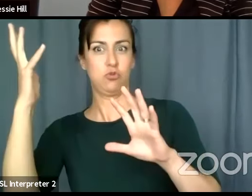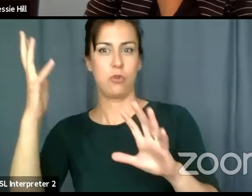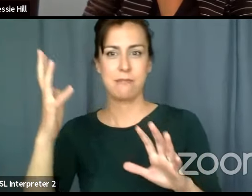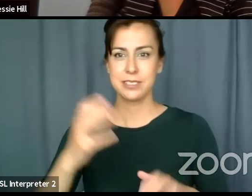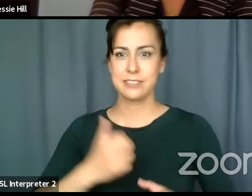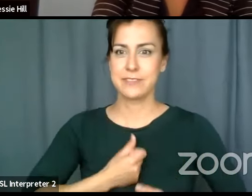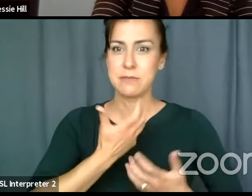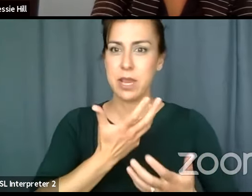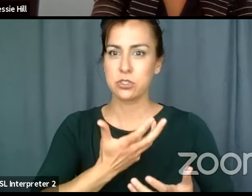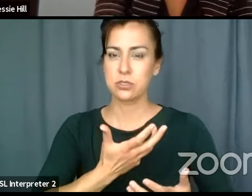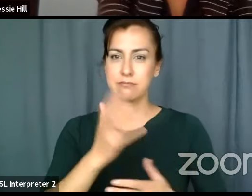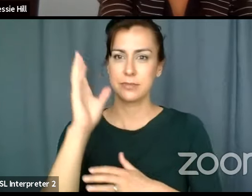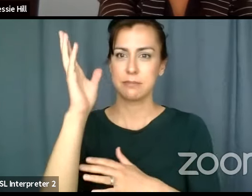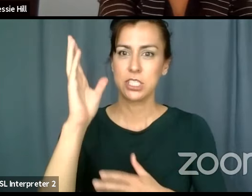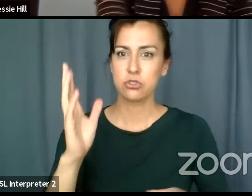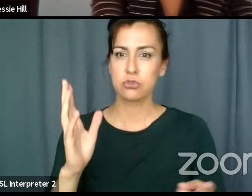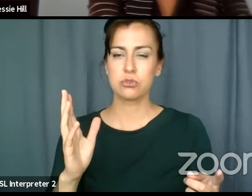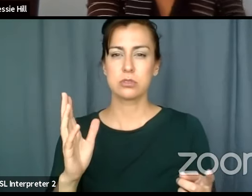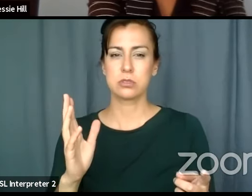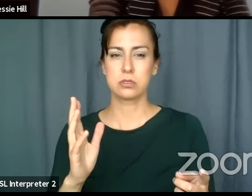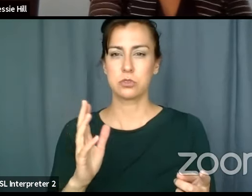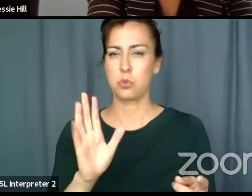and obligations